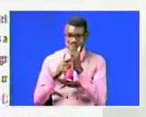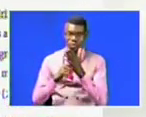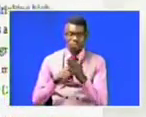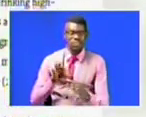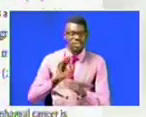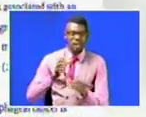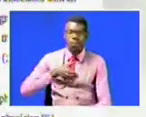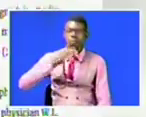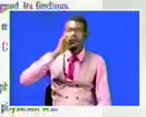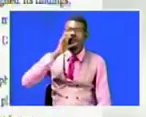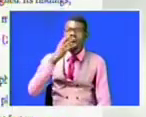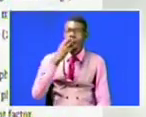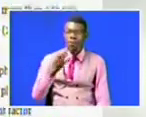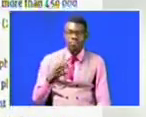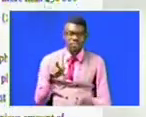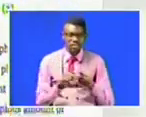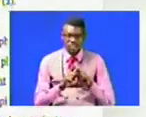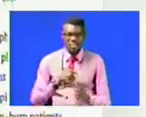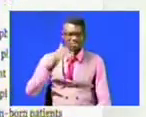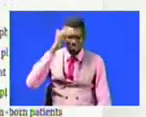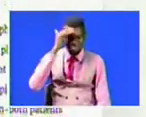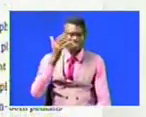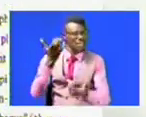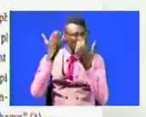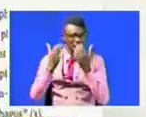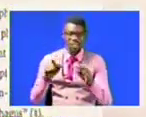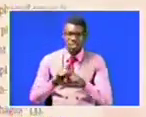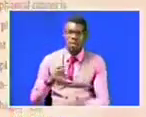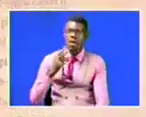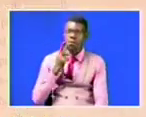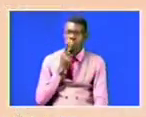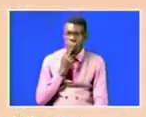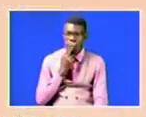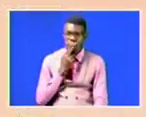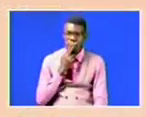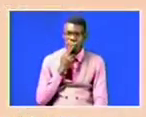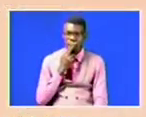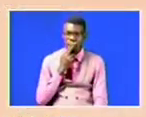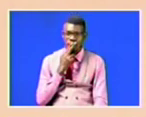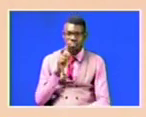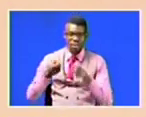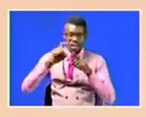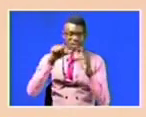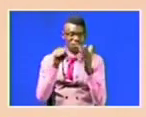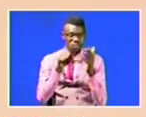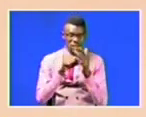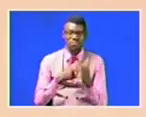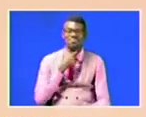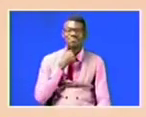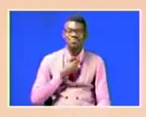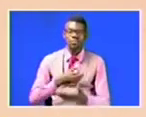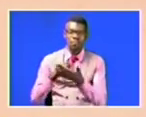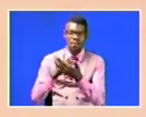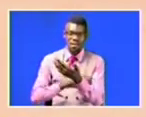tea, when combined with heavy alcohol and tobacco use, significantly increases the risk of throat cancer.